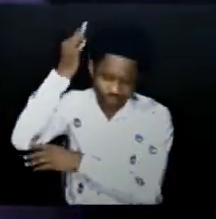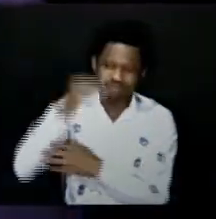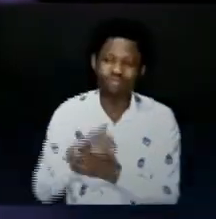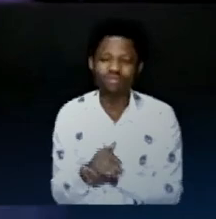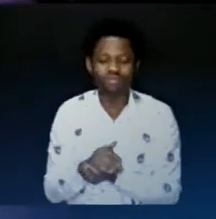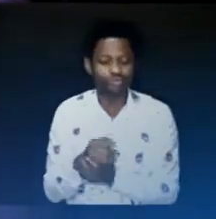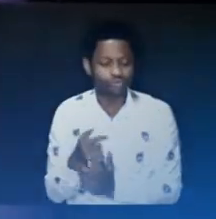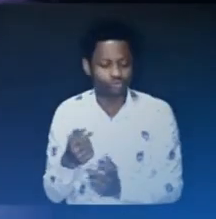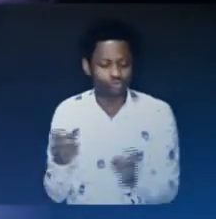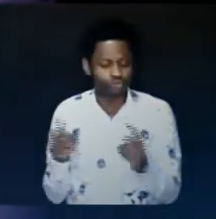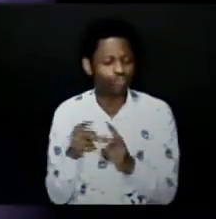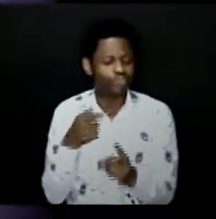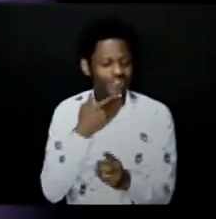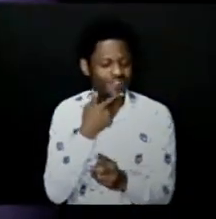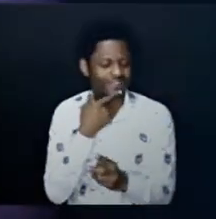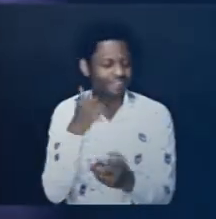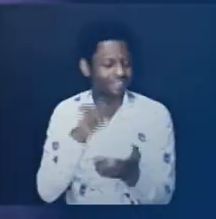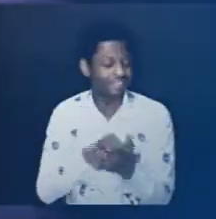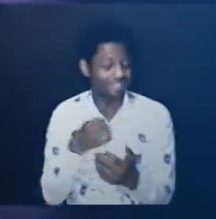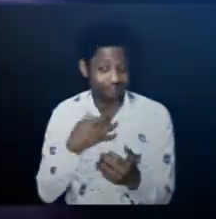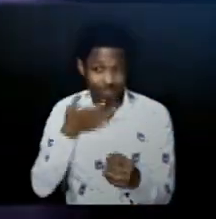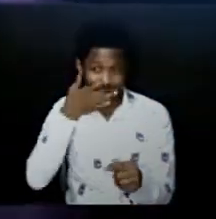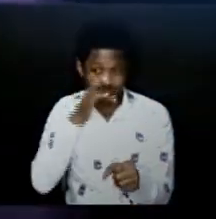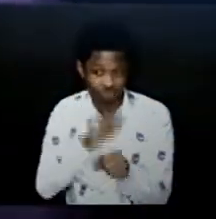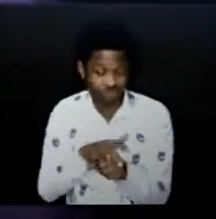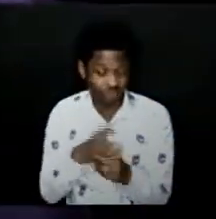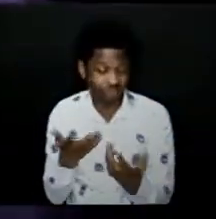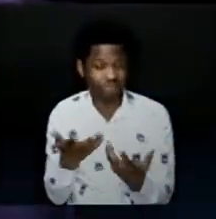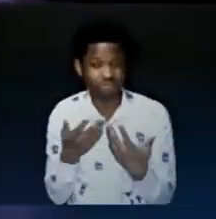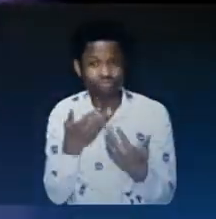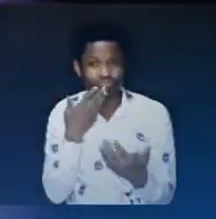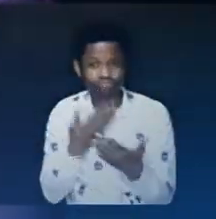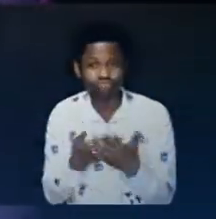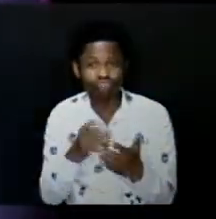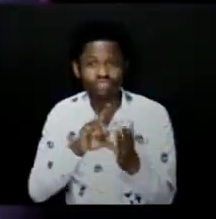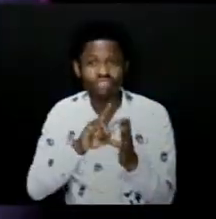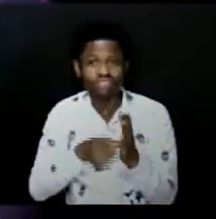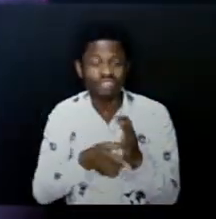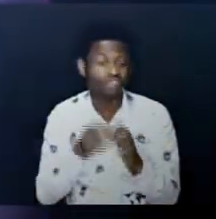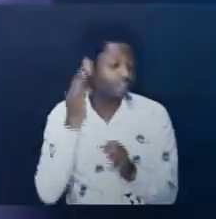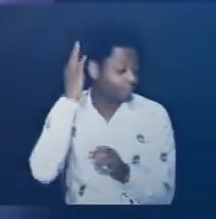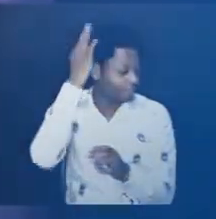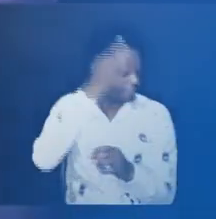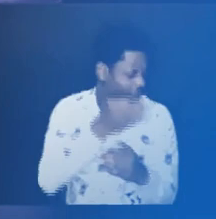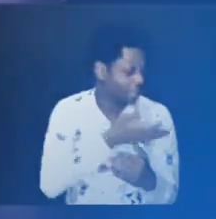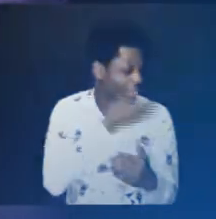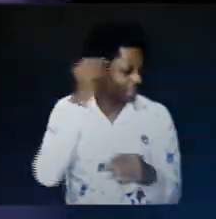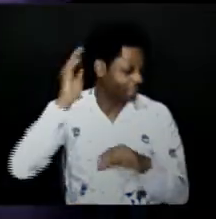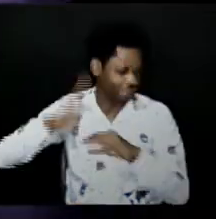saying that if this promise is anything to go by, then our future is always